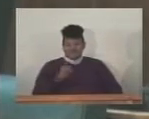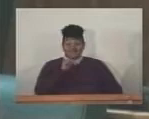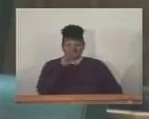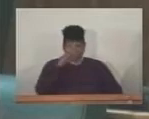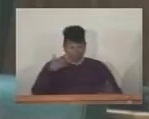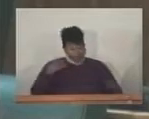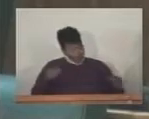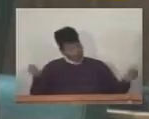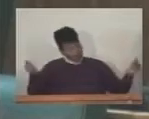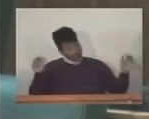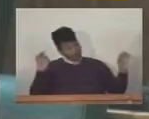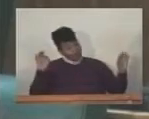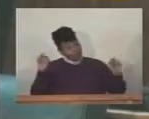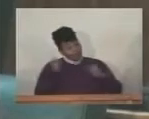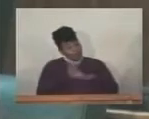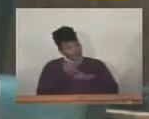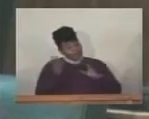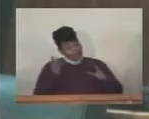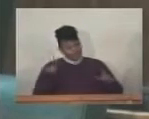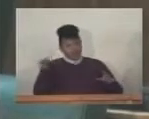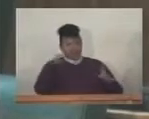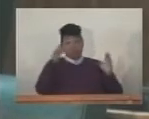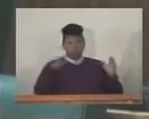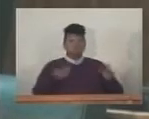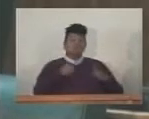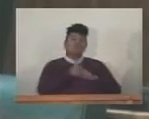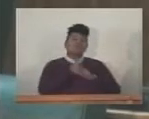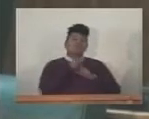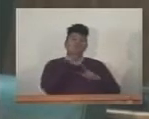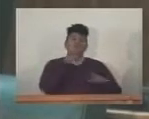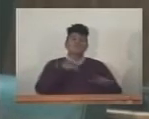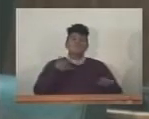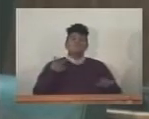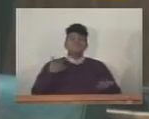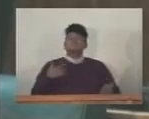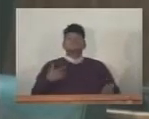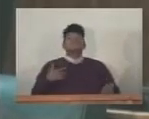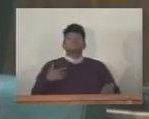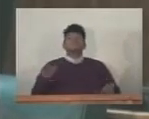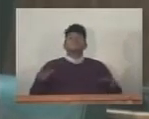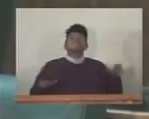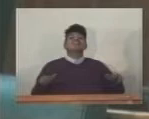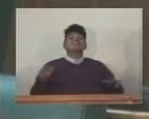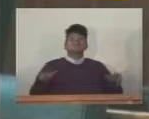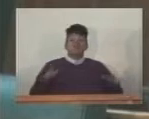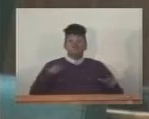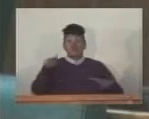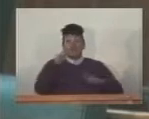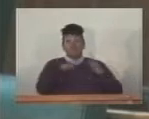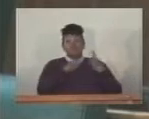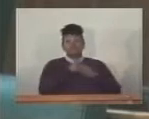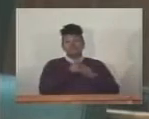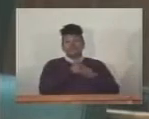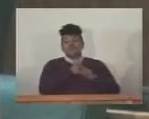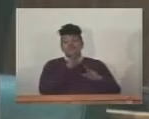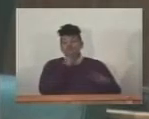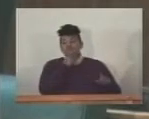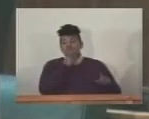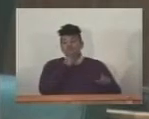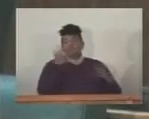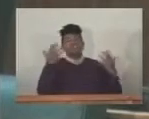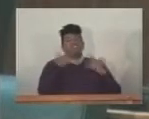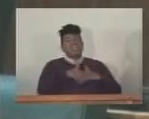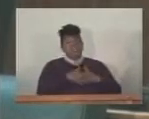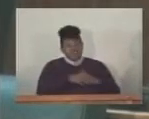those persons who are justifiably cynical, for those persons who are justifiably